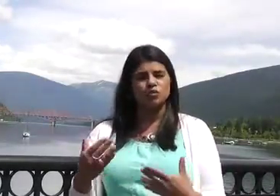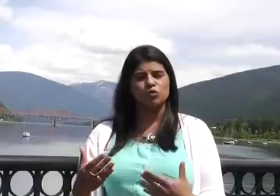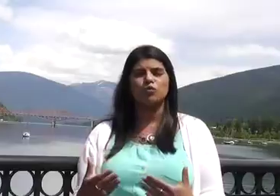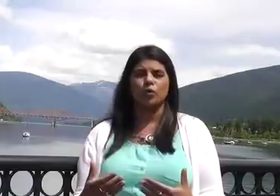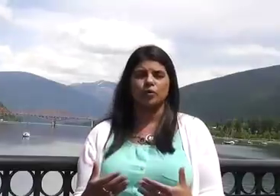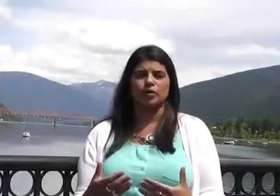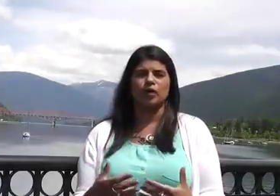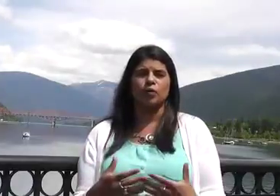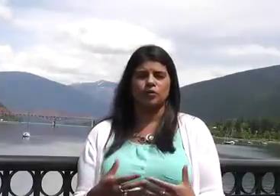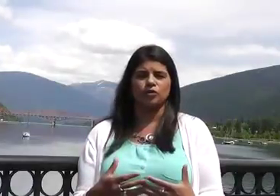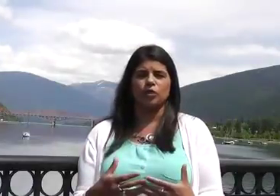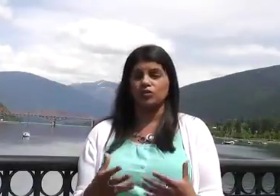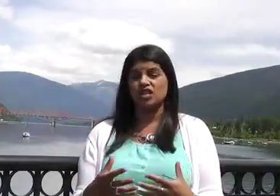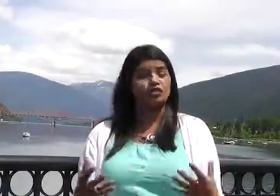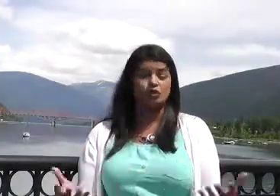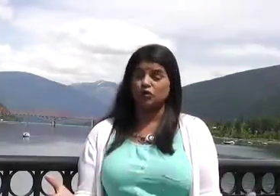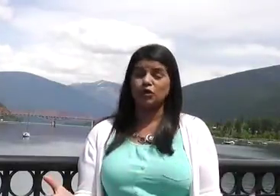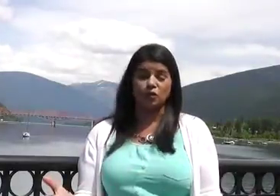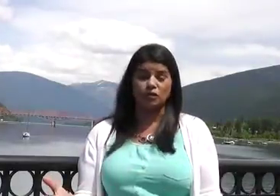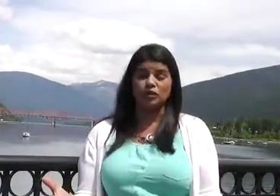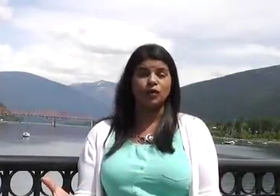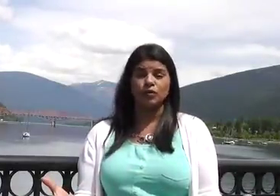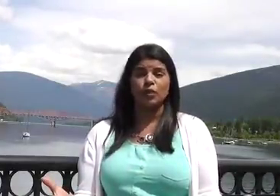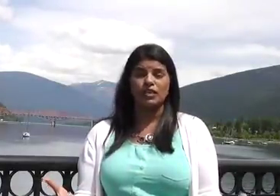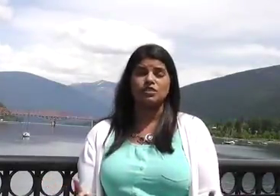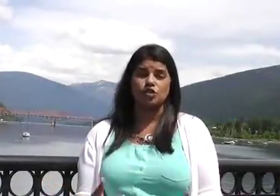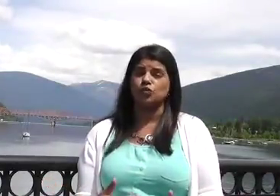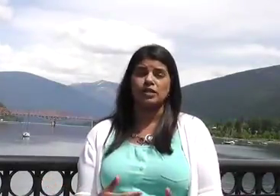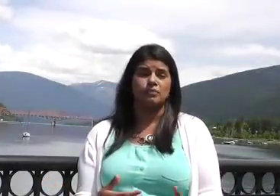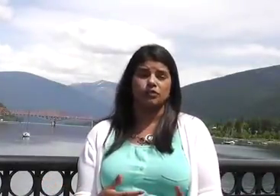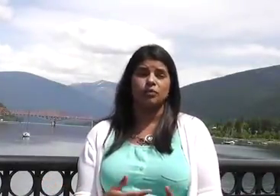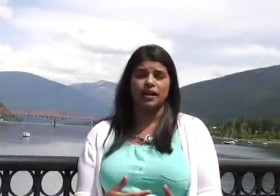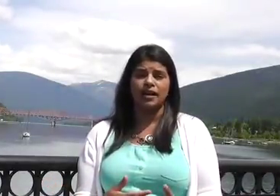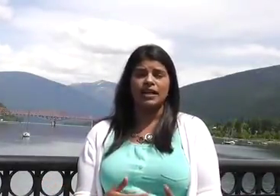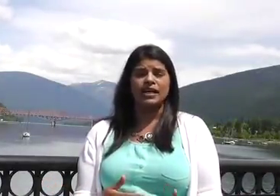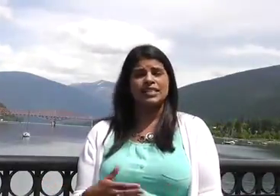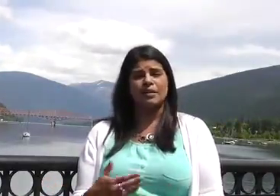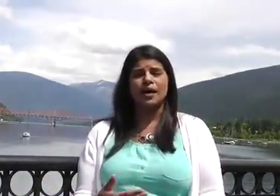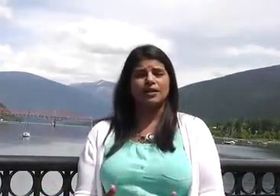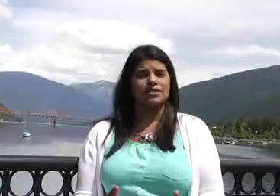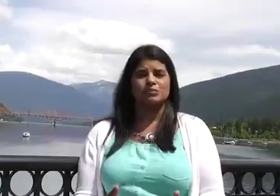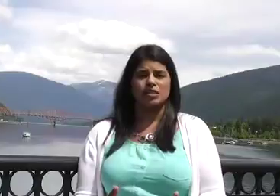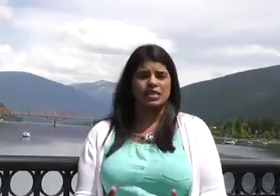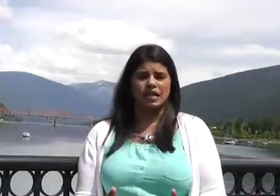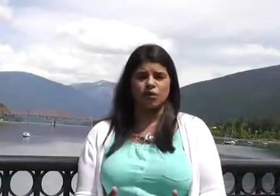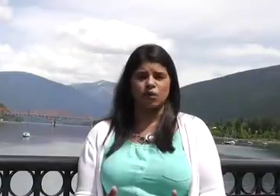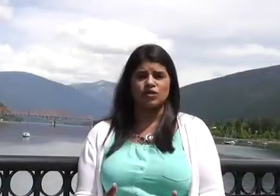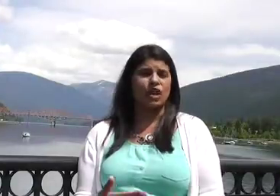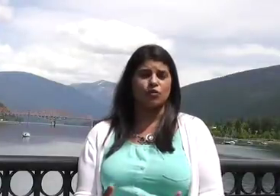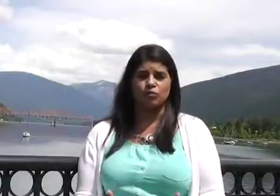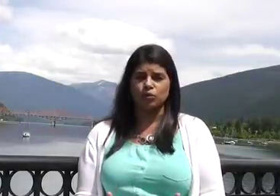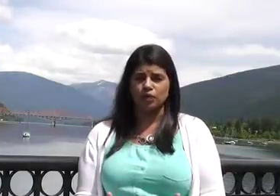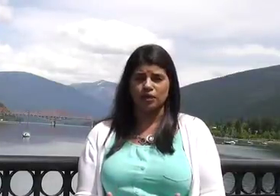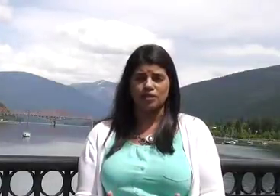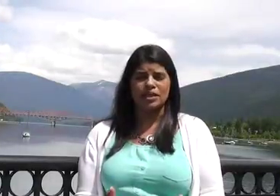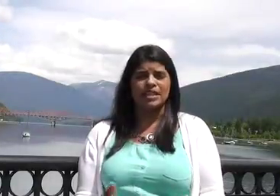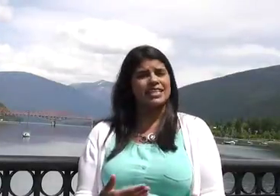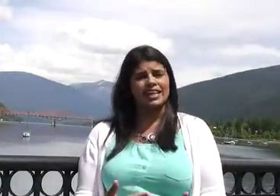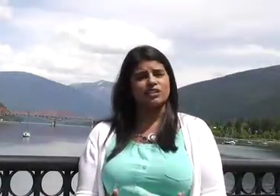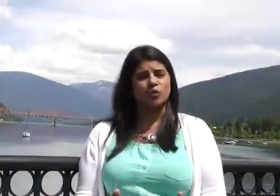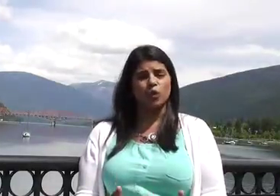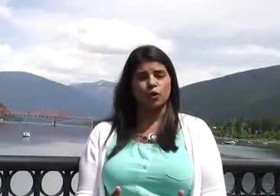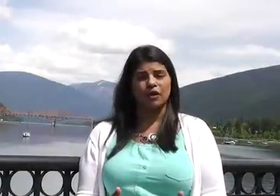to move forward with their goals and to fulfill really what is a dream for many, to get back to some sustainable self-employment,